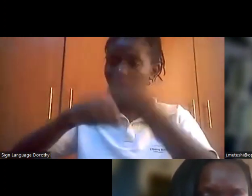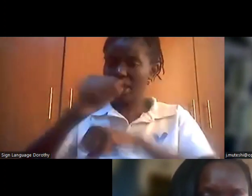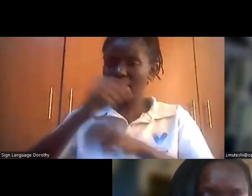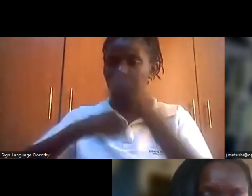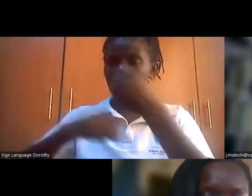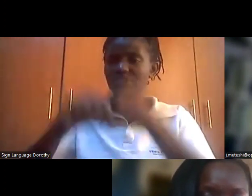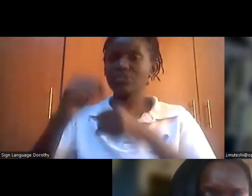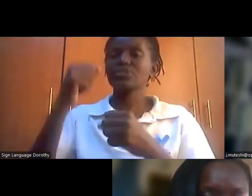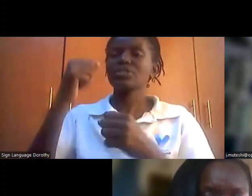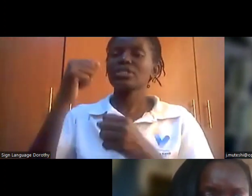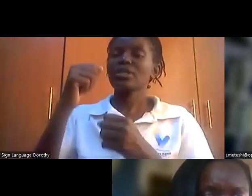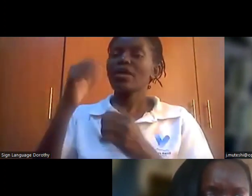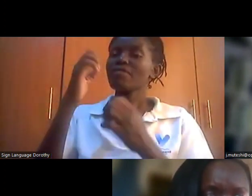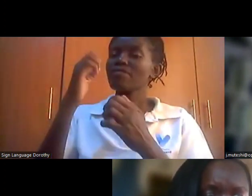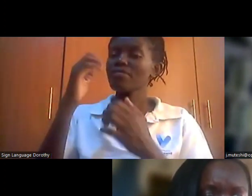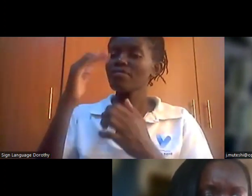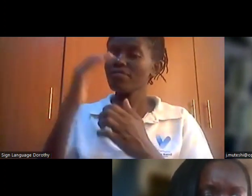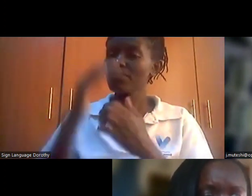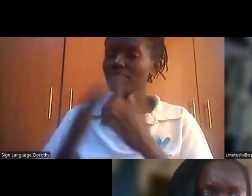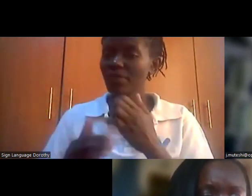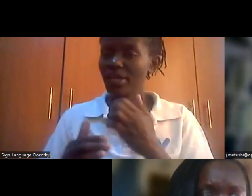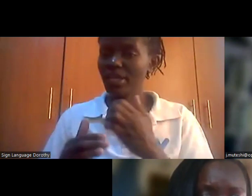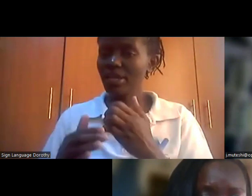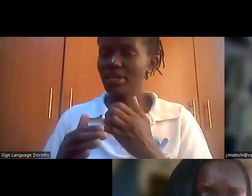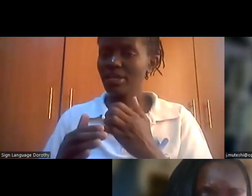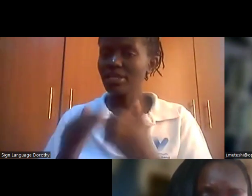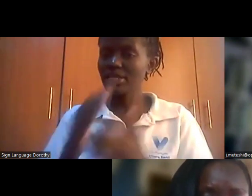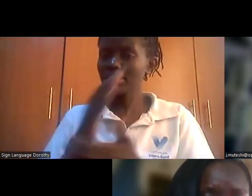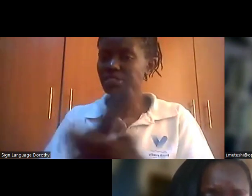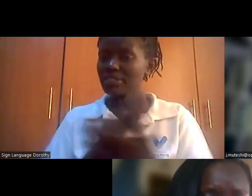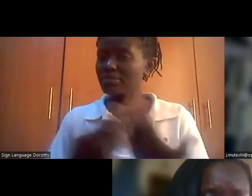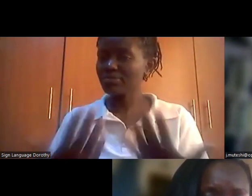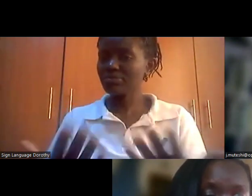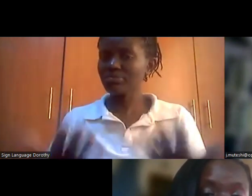would also want to highlight here is that there's need for